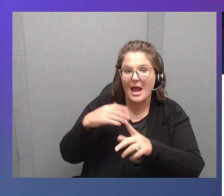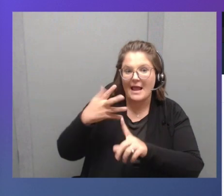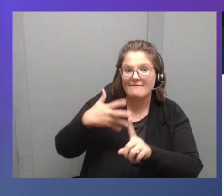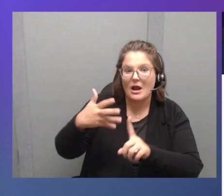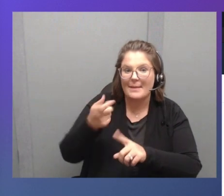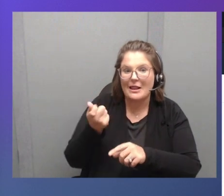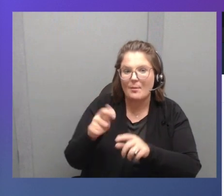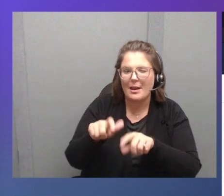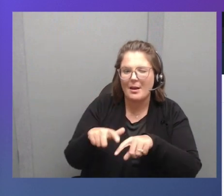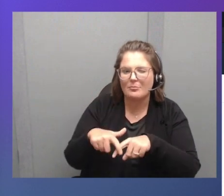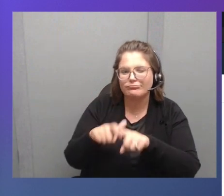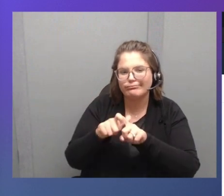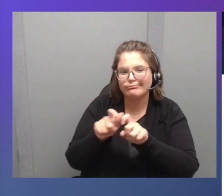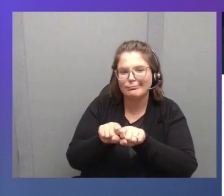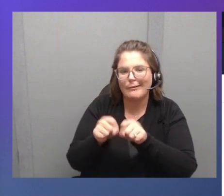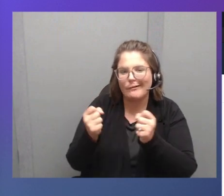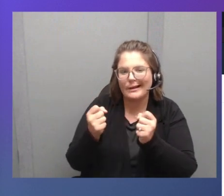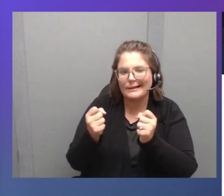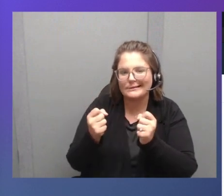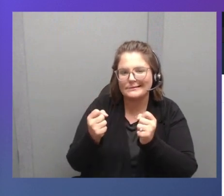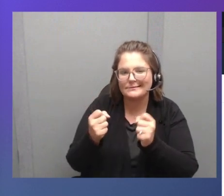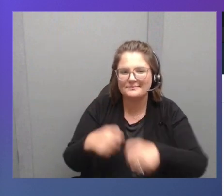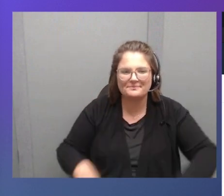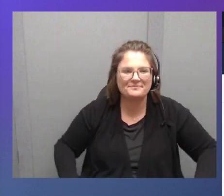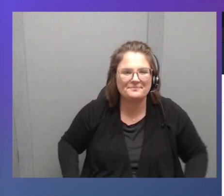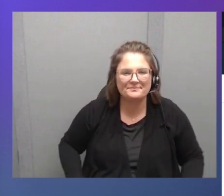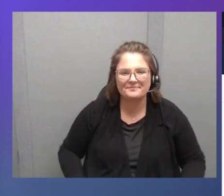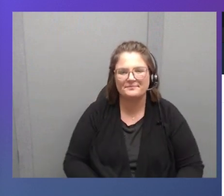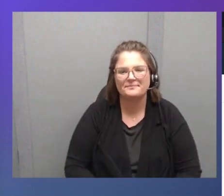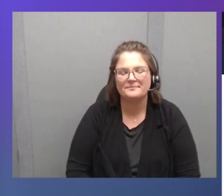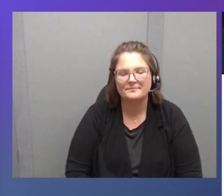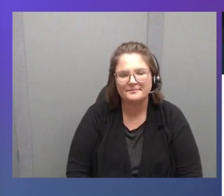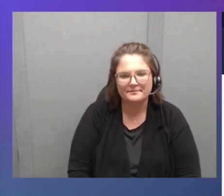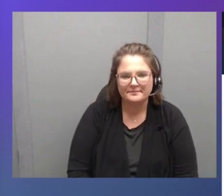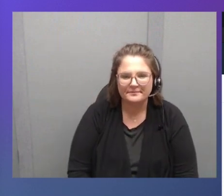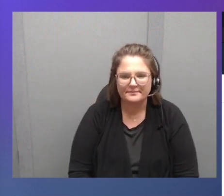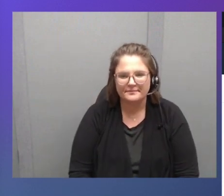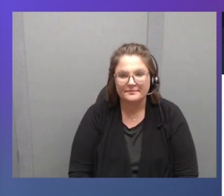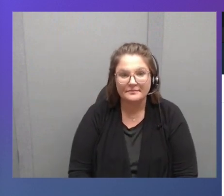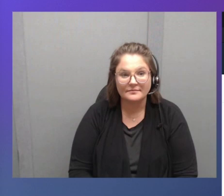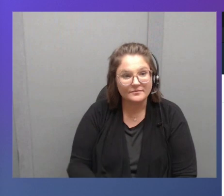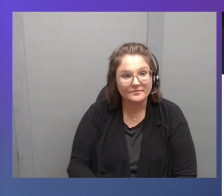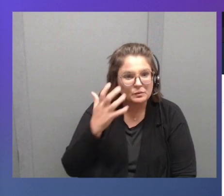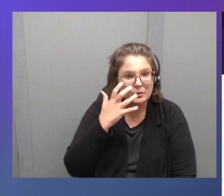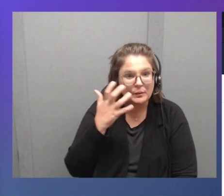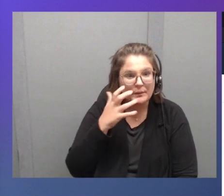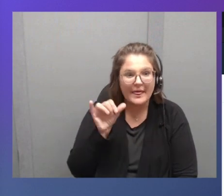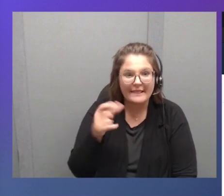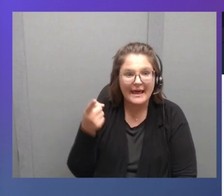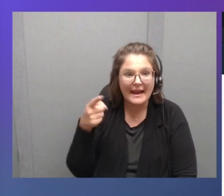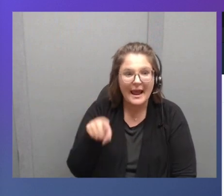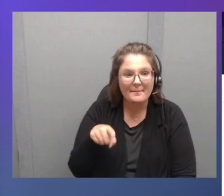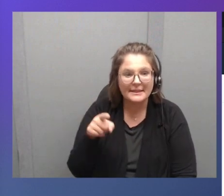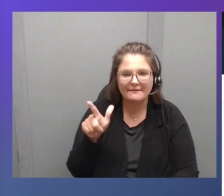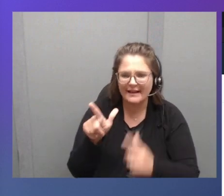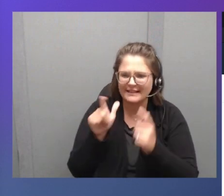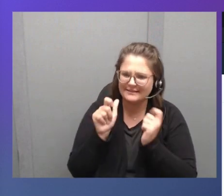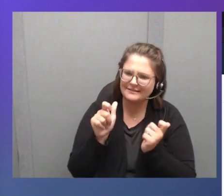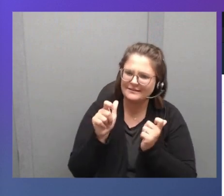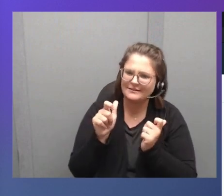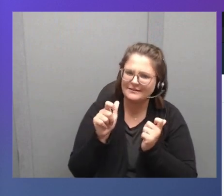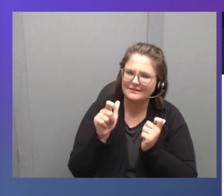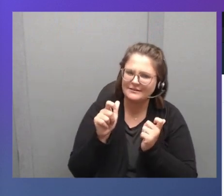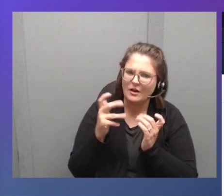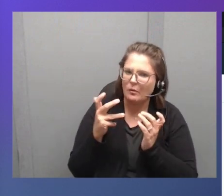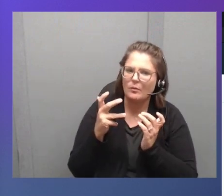of, well, actually, we're already talking. Look at that. Already. Wow, actually, that happened really fast. That was pretty fast. That was very fast. There we